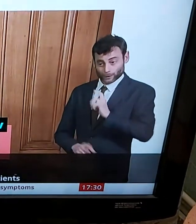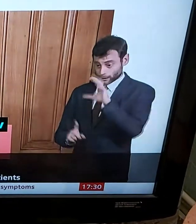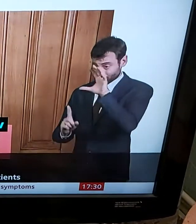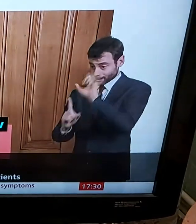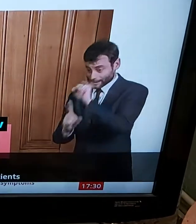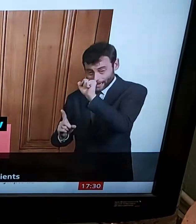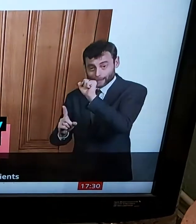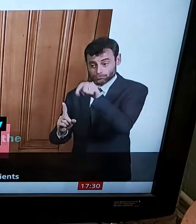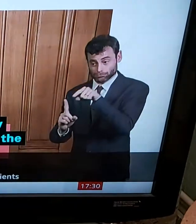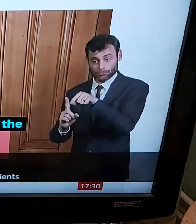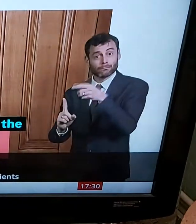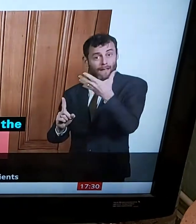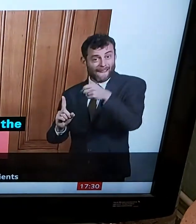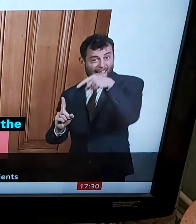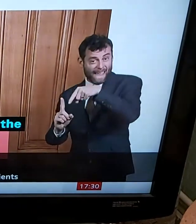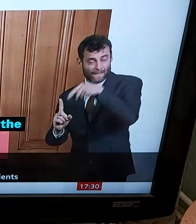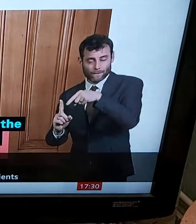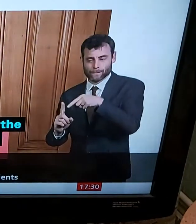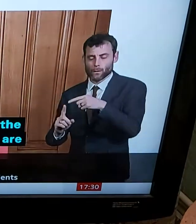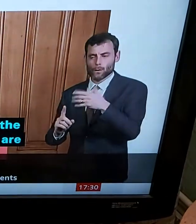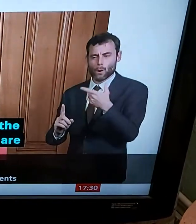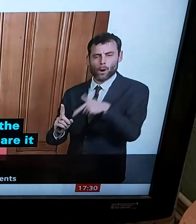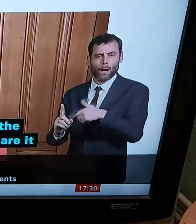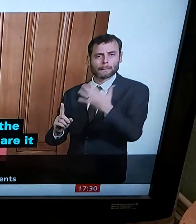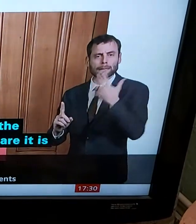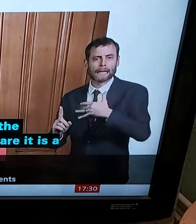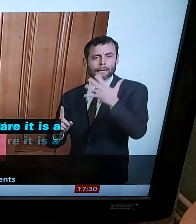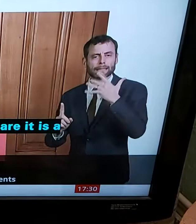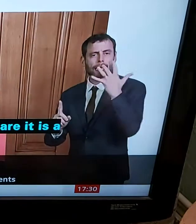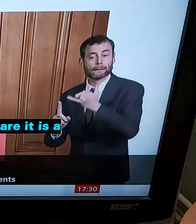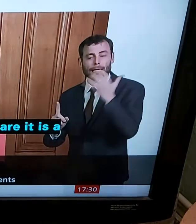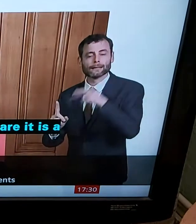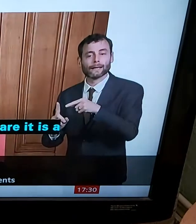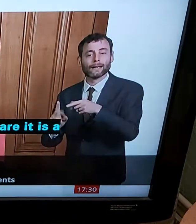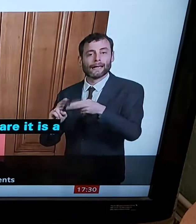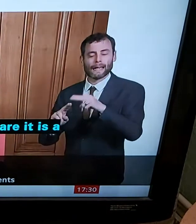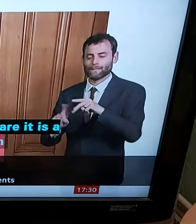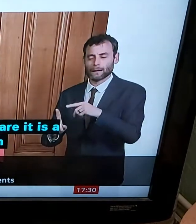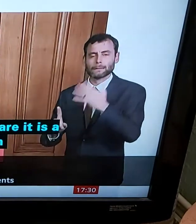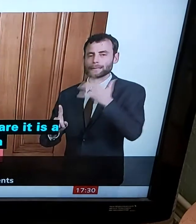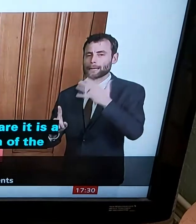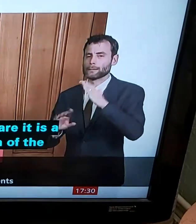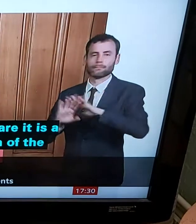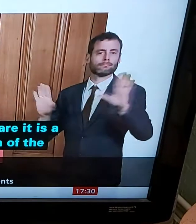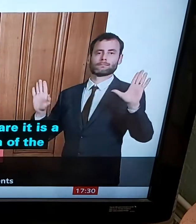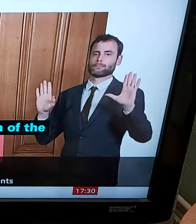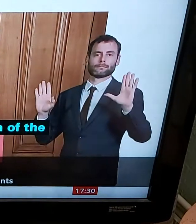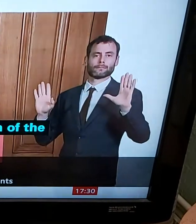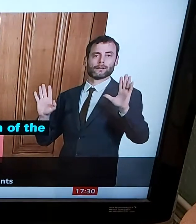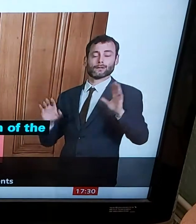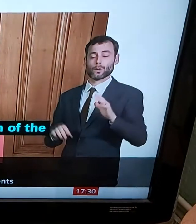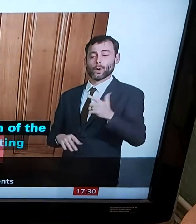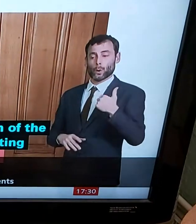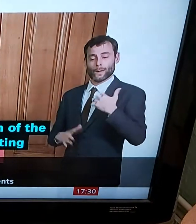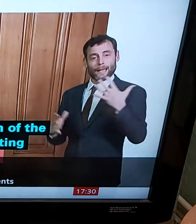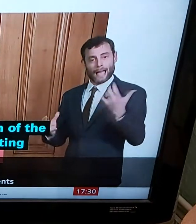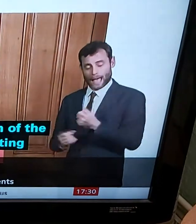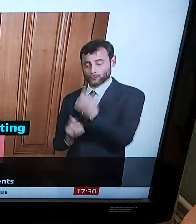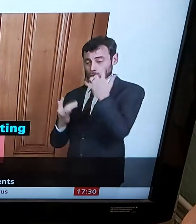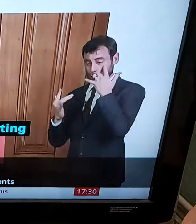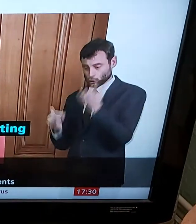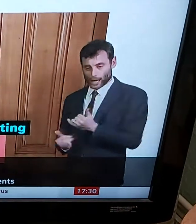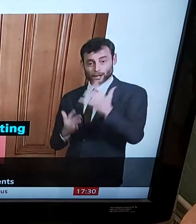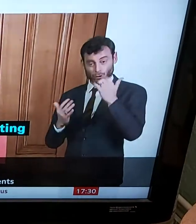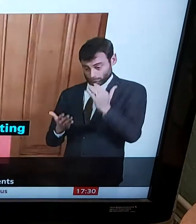sure we are that it's a true positive test. And each of the different types of those testing kits will be